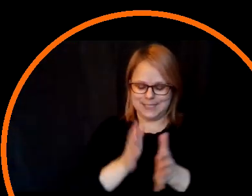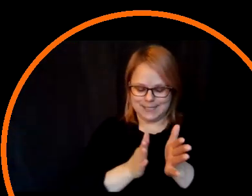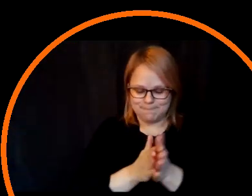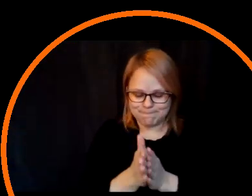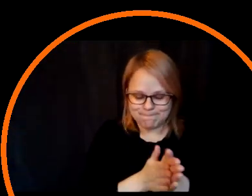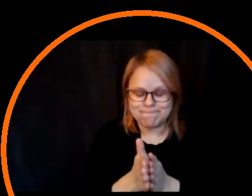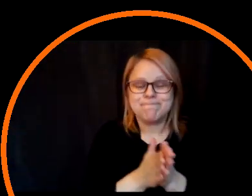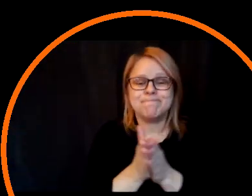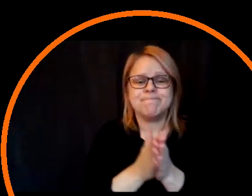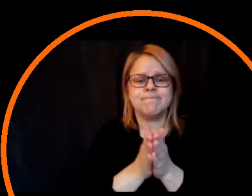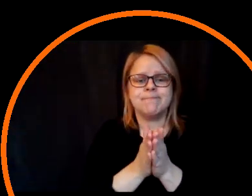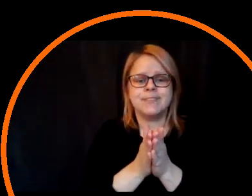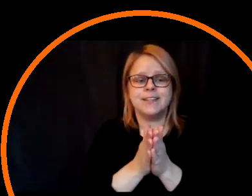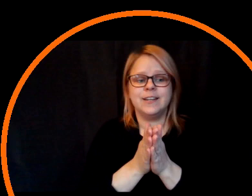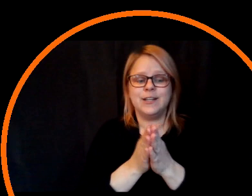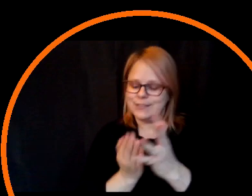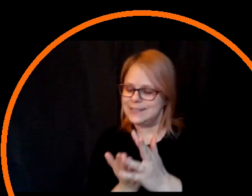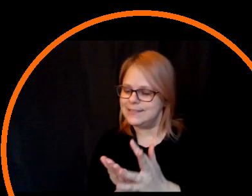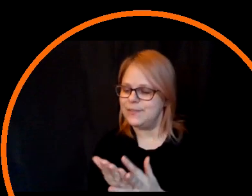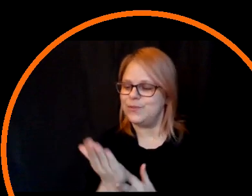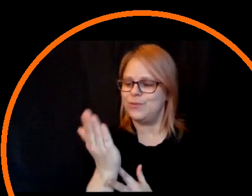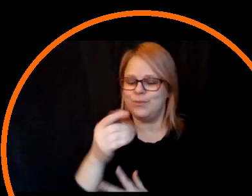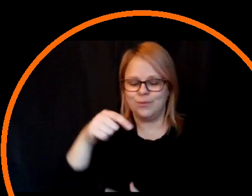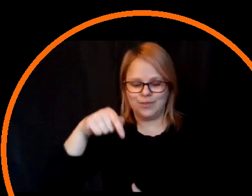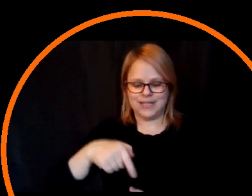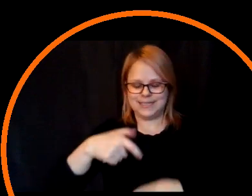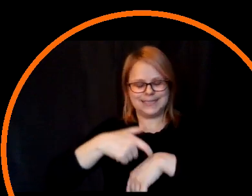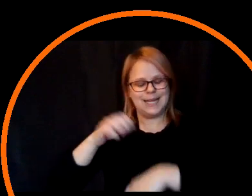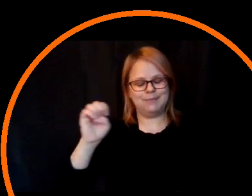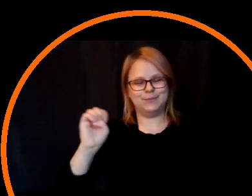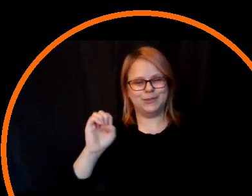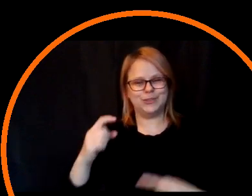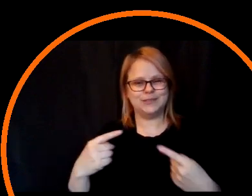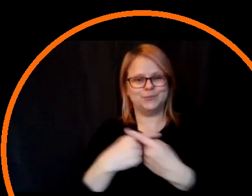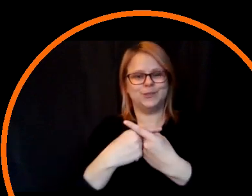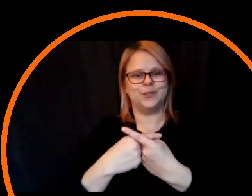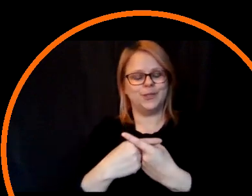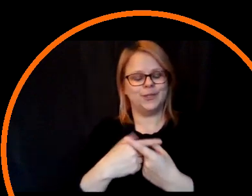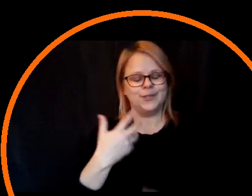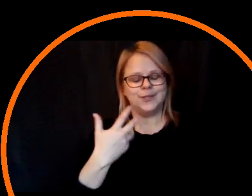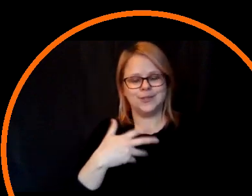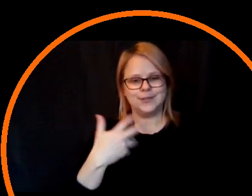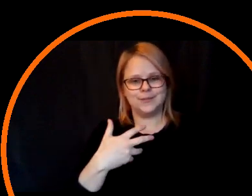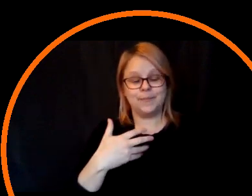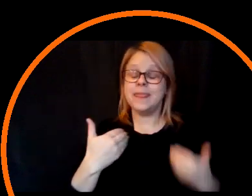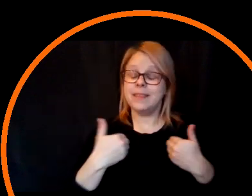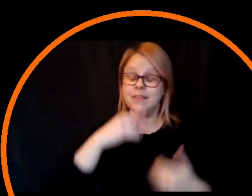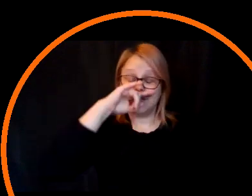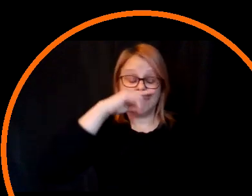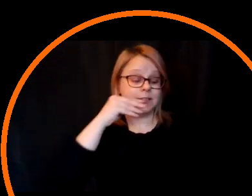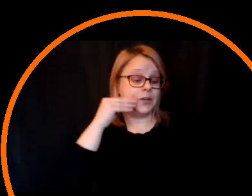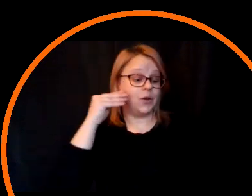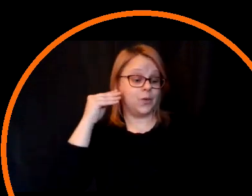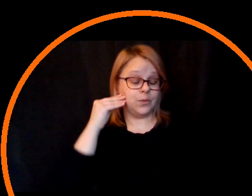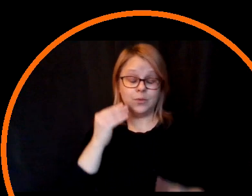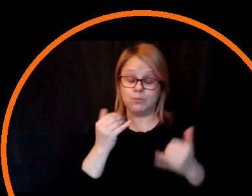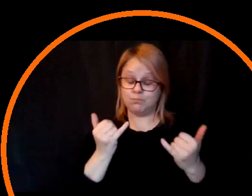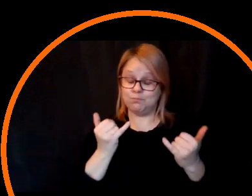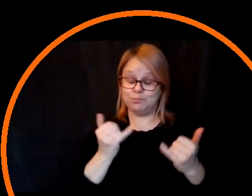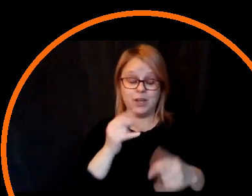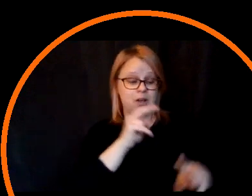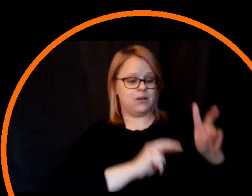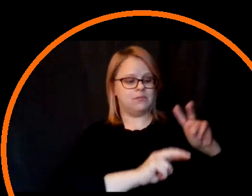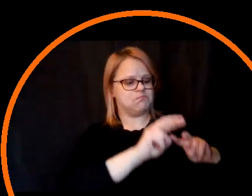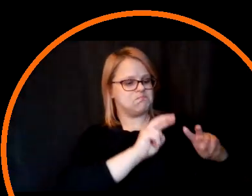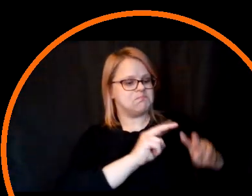get through this unprecedented health crisis. I've got kids at home right now, so I'm seeing firsthand the challenges